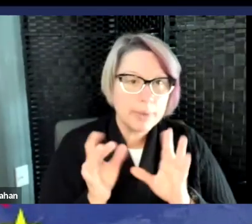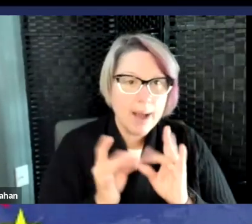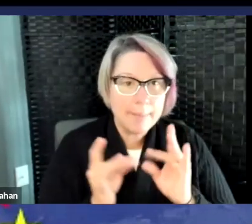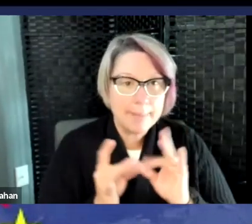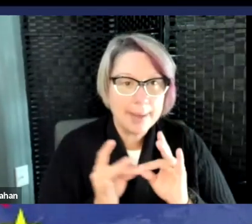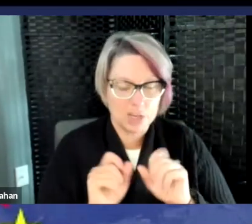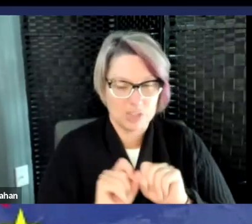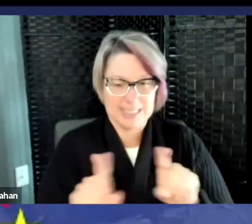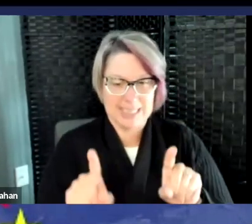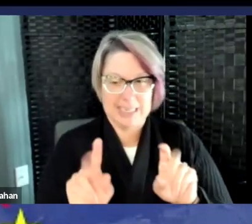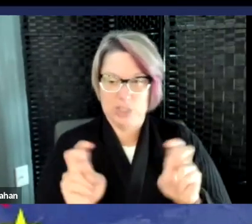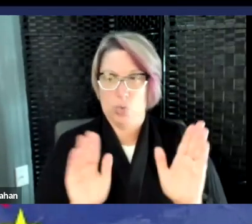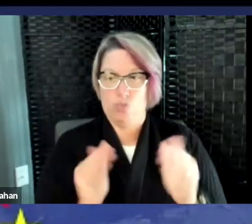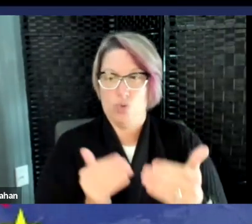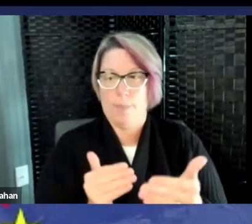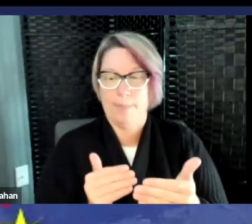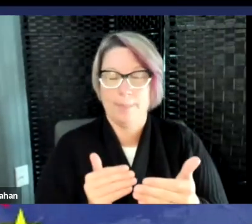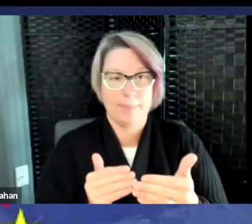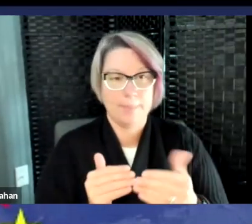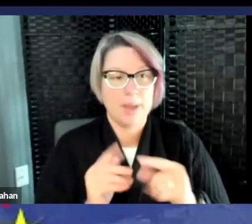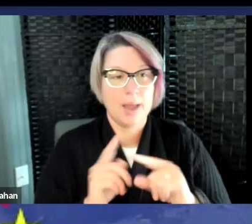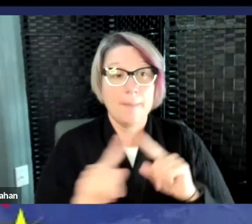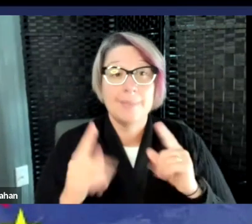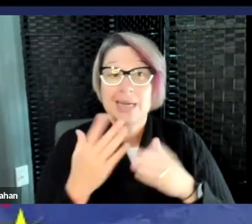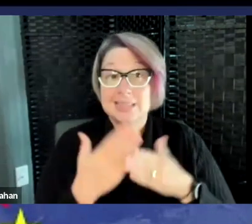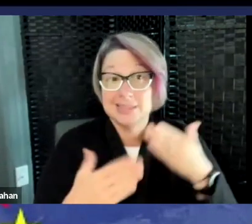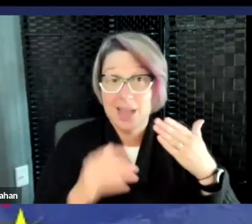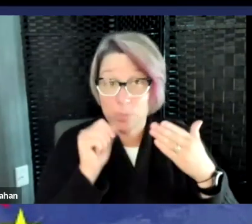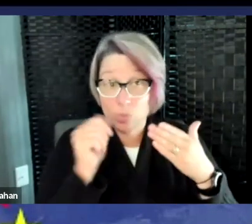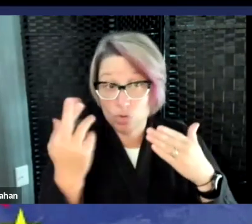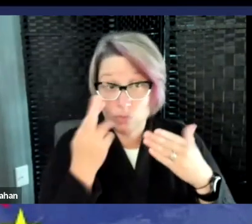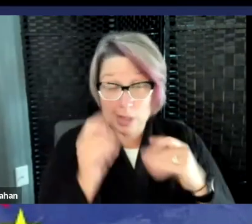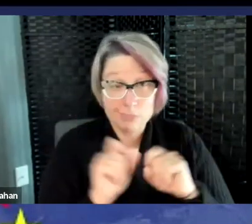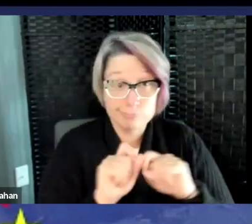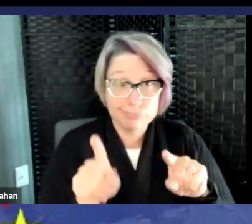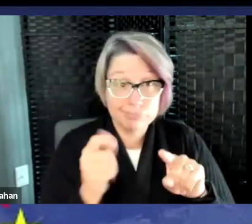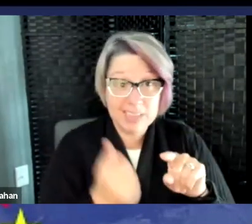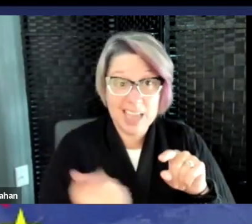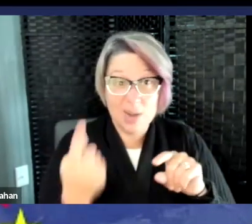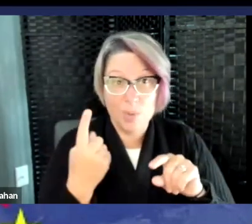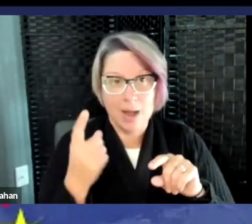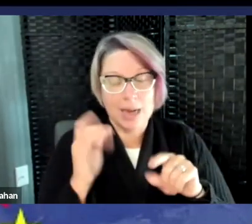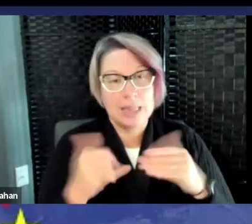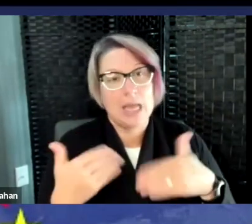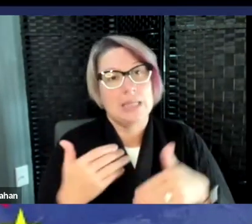room. But some things you don't realize that you're sending it to anyone. And those are the things that can be extra dangerous.